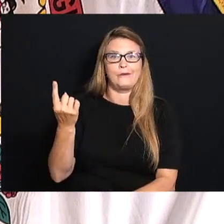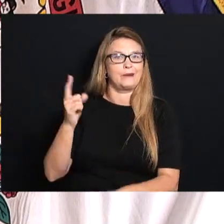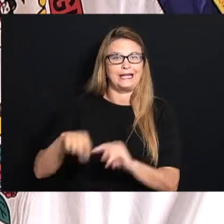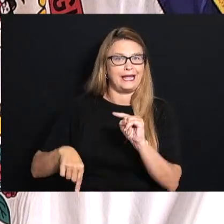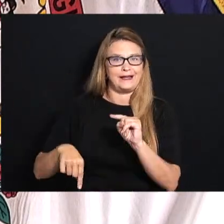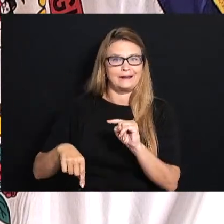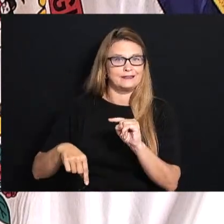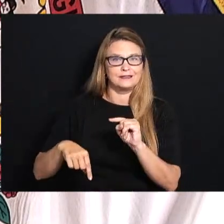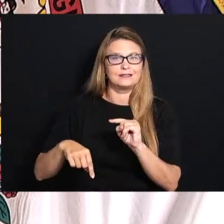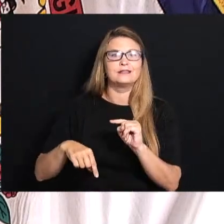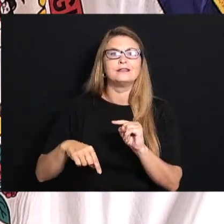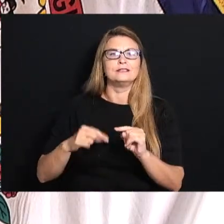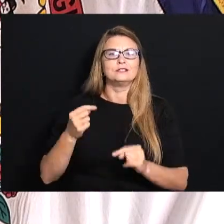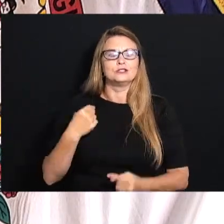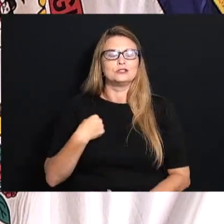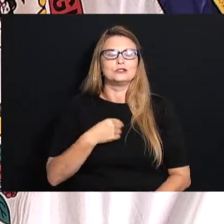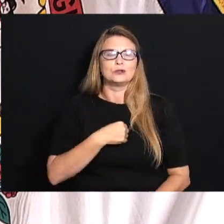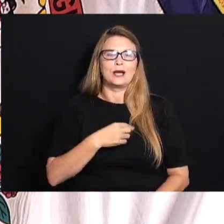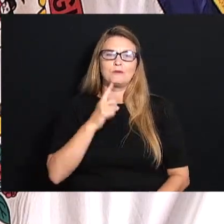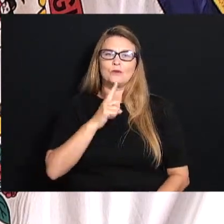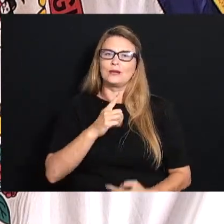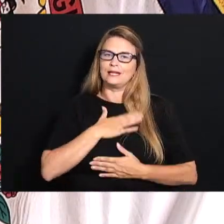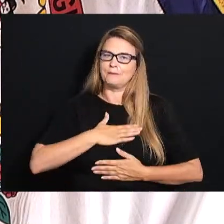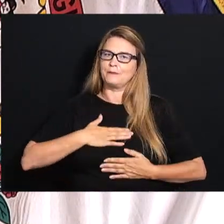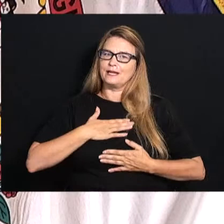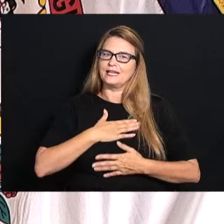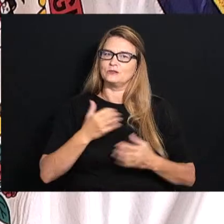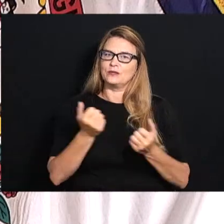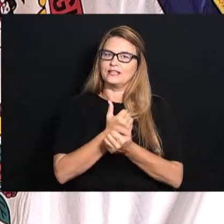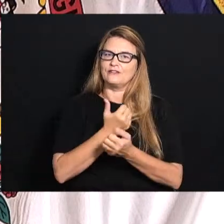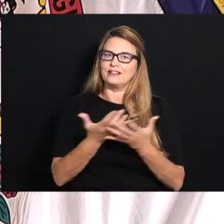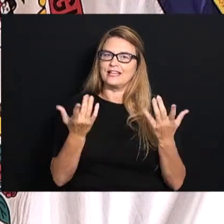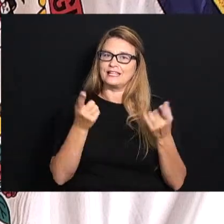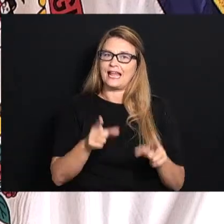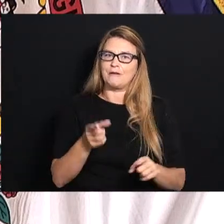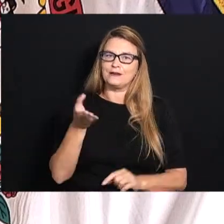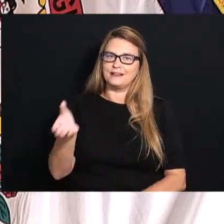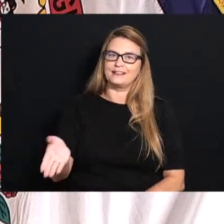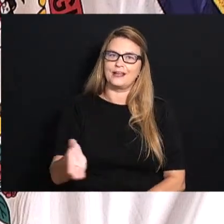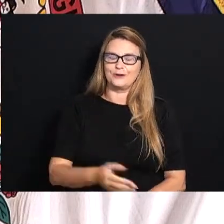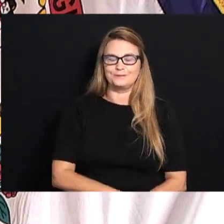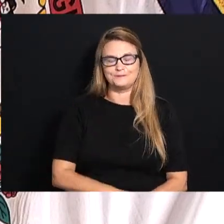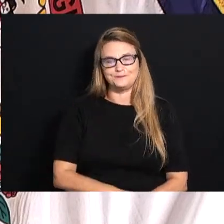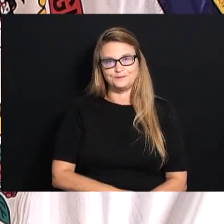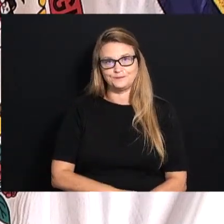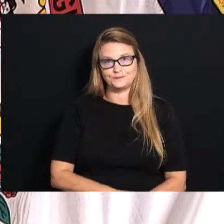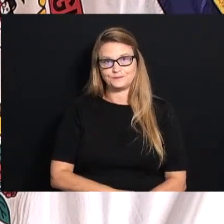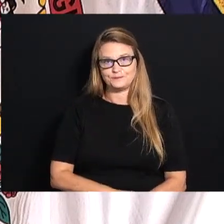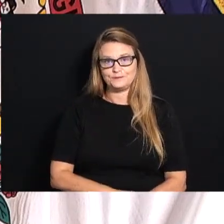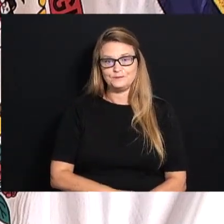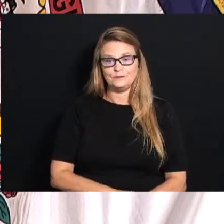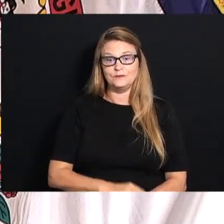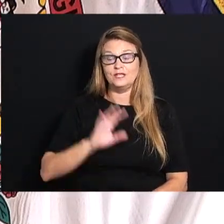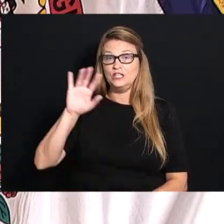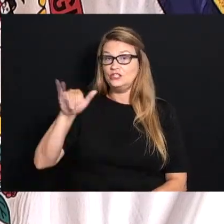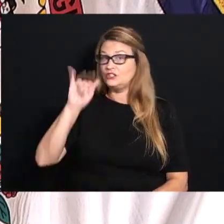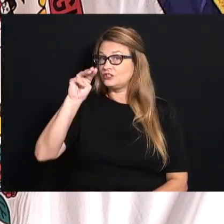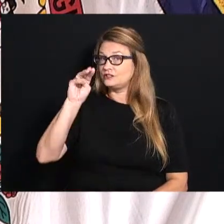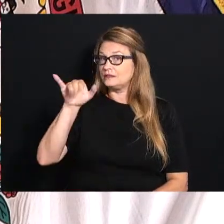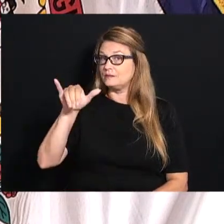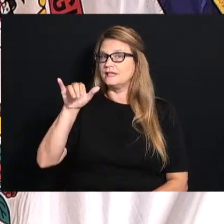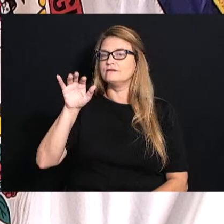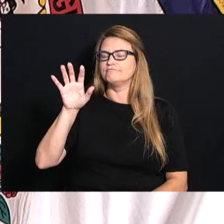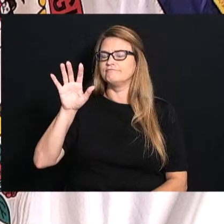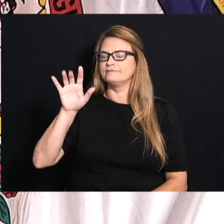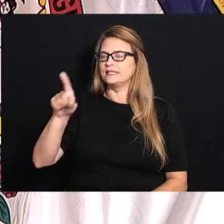and absolutely I am really, really pleased with what's going on there. And Jimmy Riston is doing an incredible job